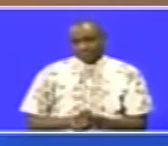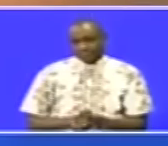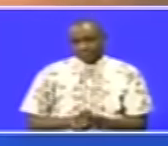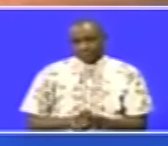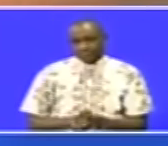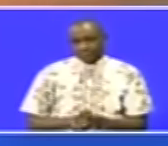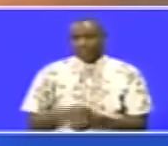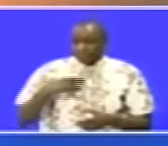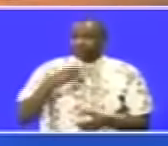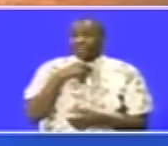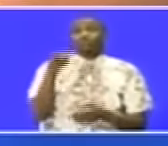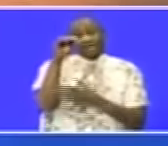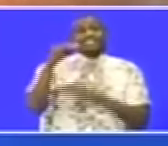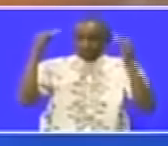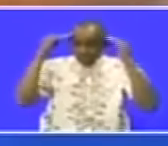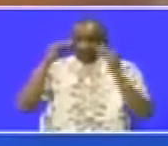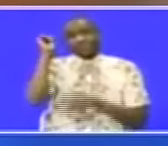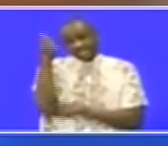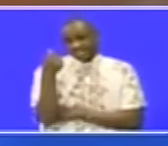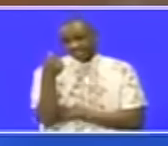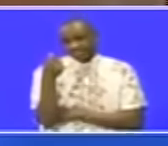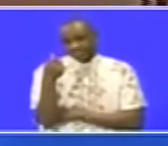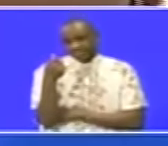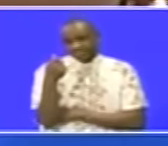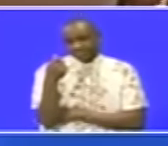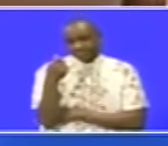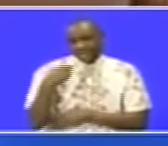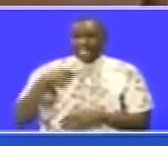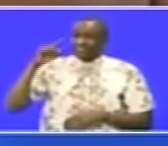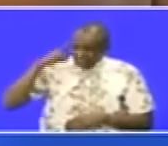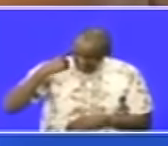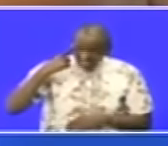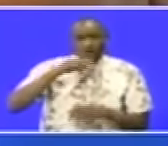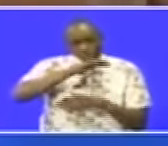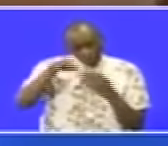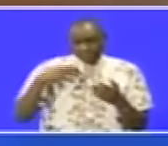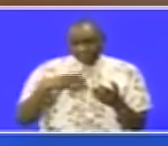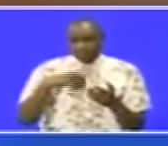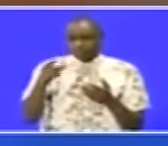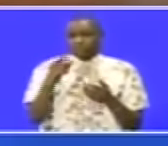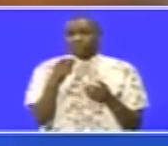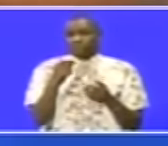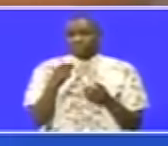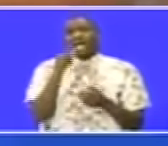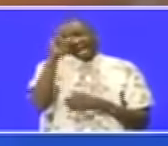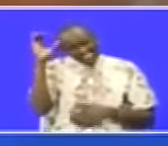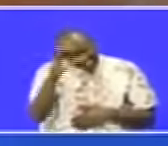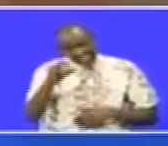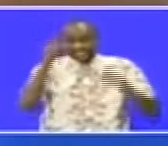I would like to request the Court of Kenya. I think all the rulings have been done in